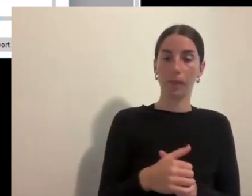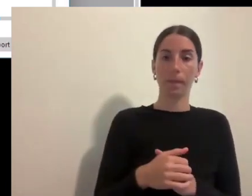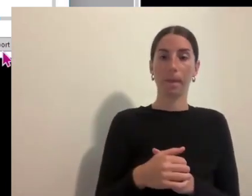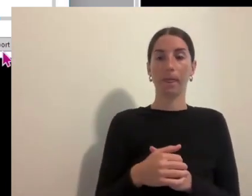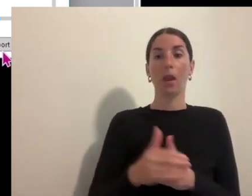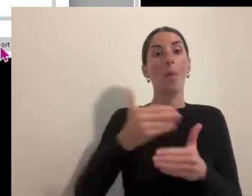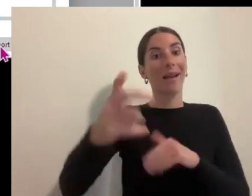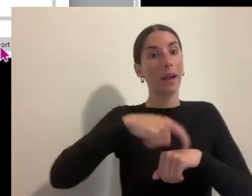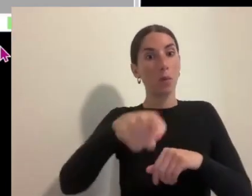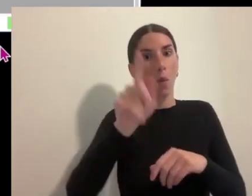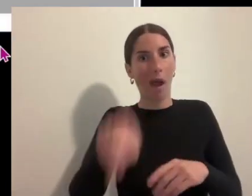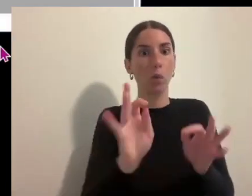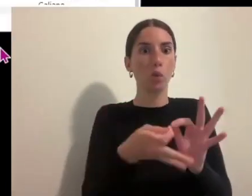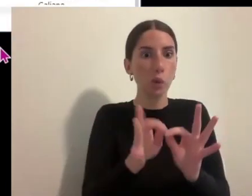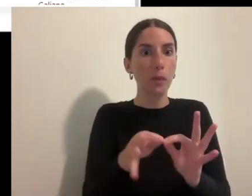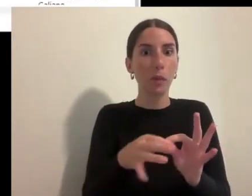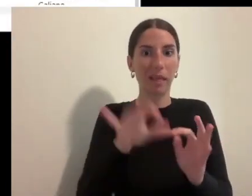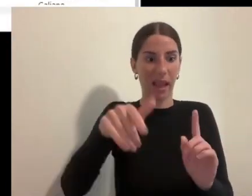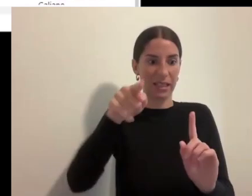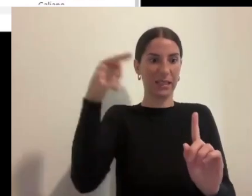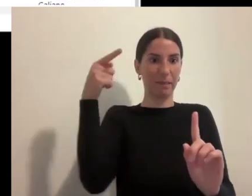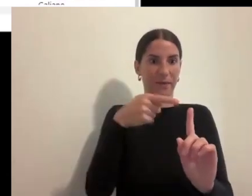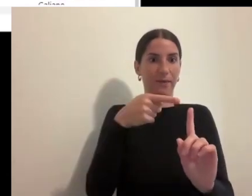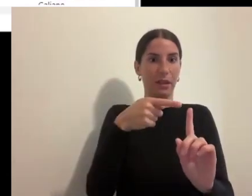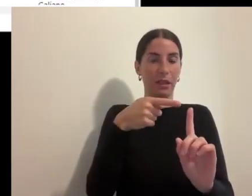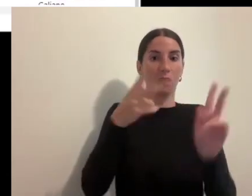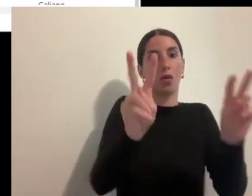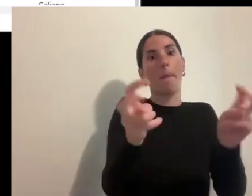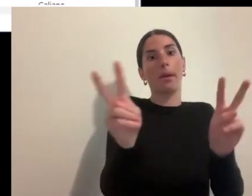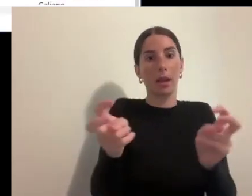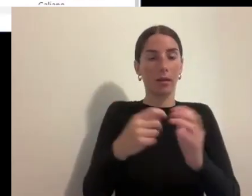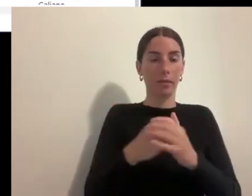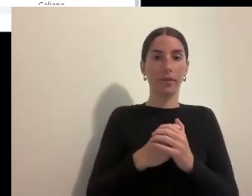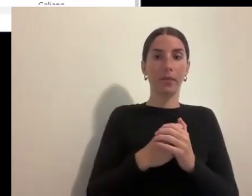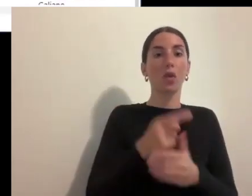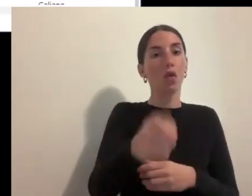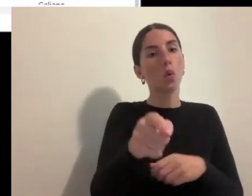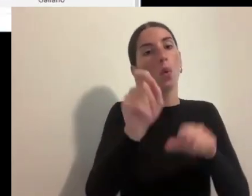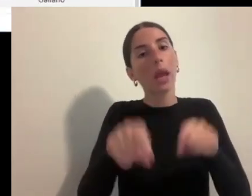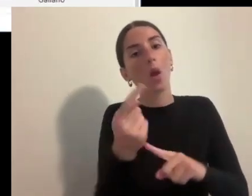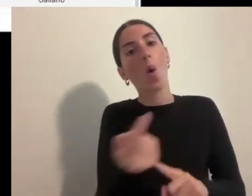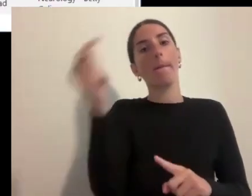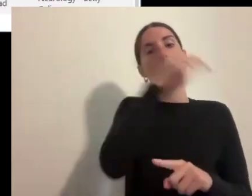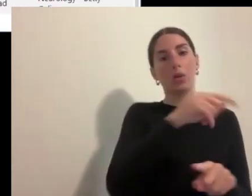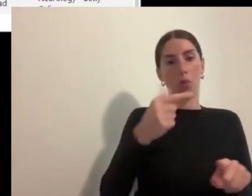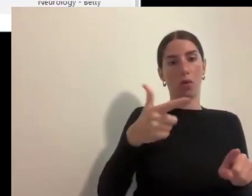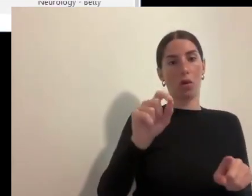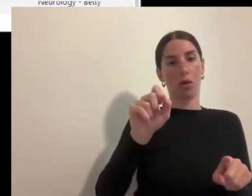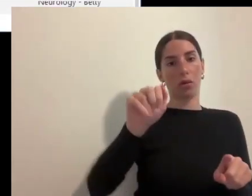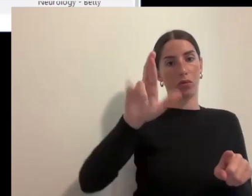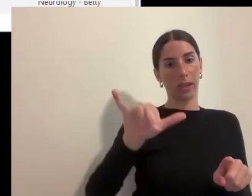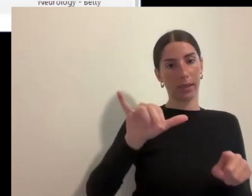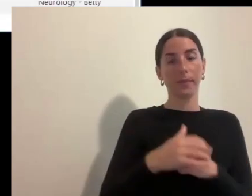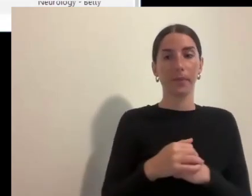have to interpret on this particular topic, you can go back to your glossary. So here's my